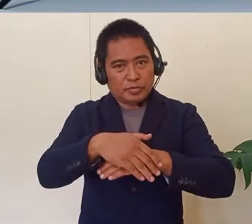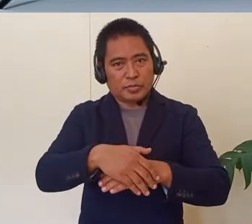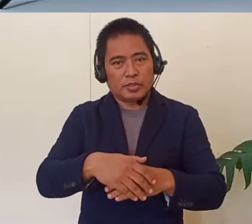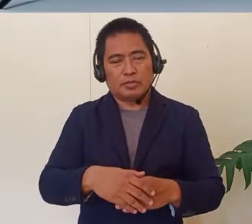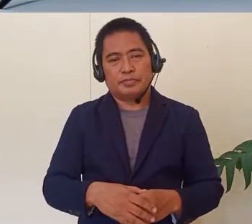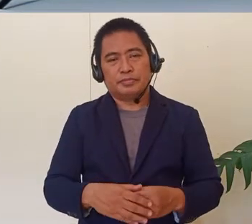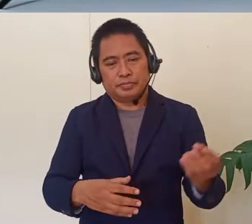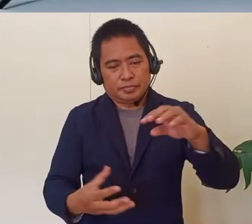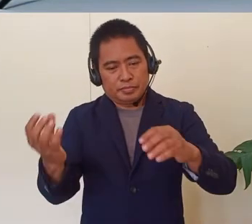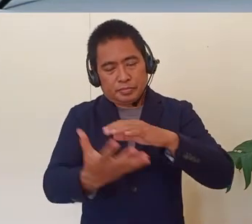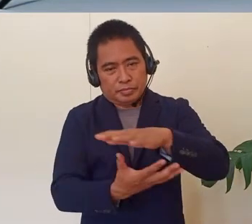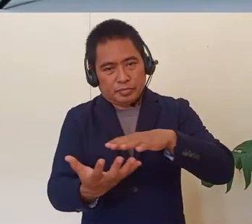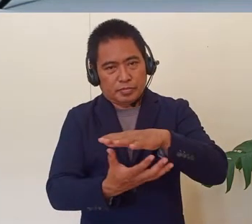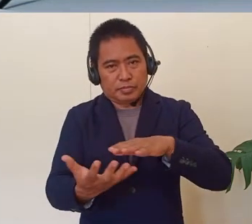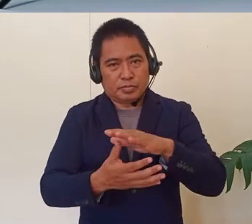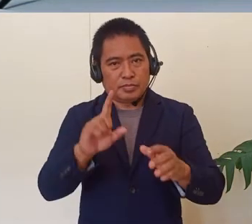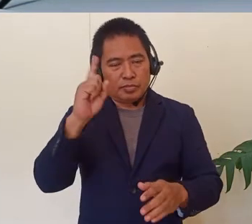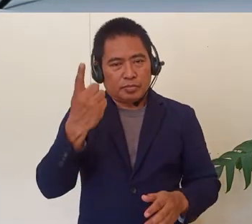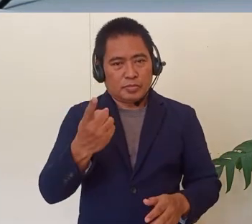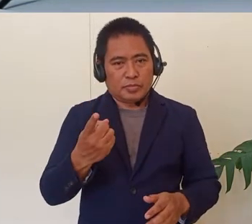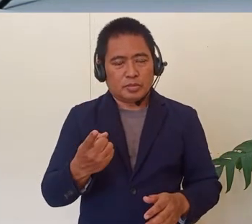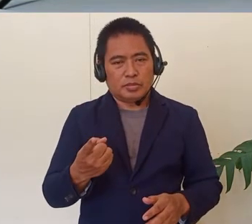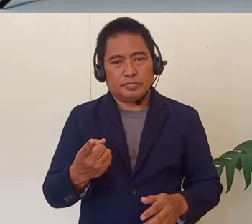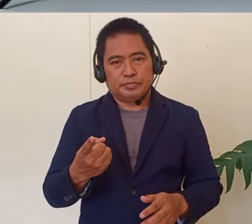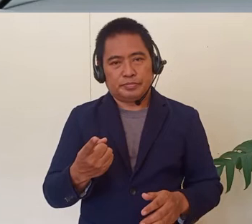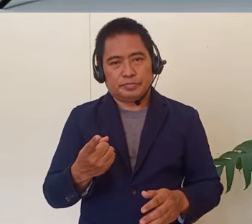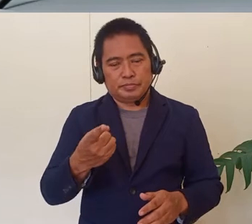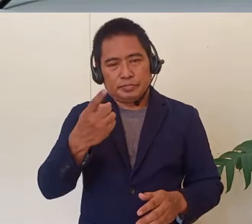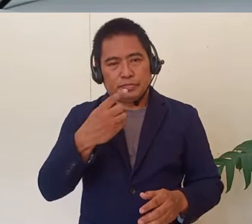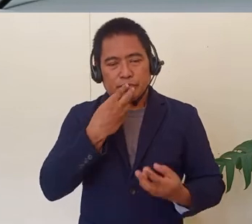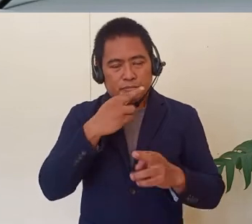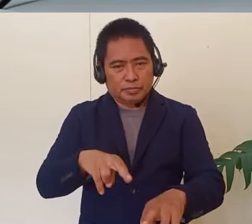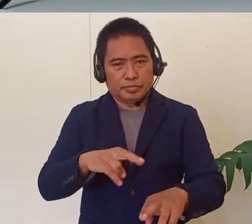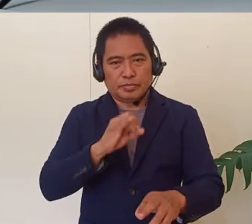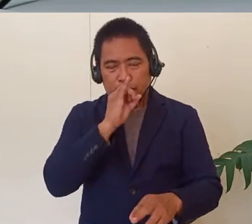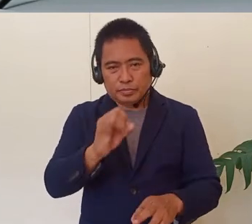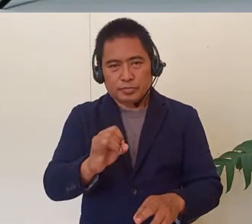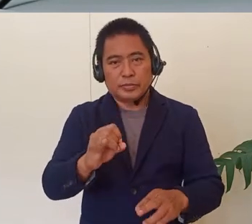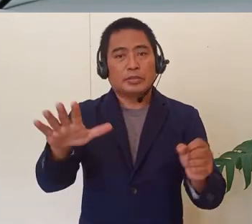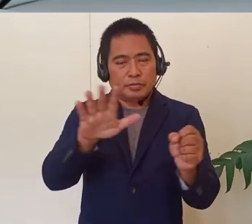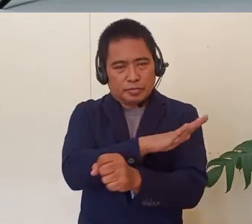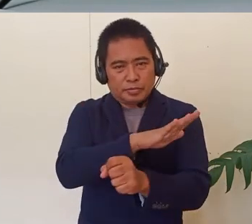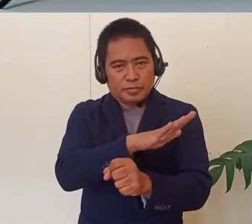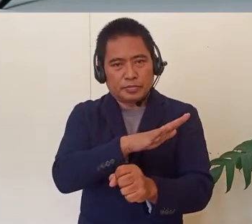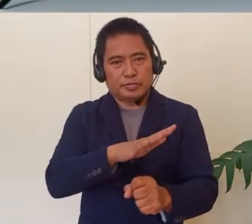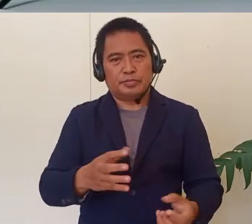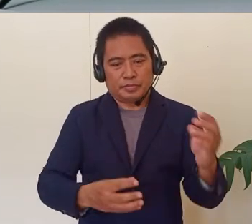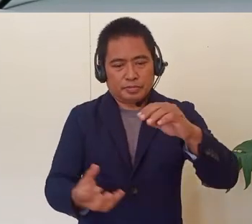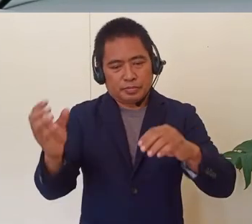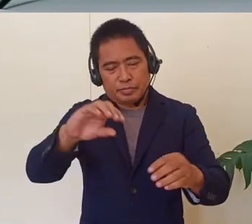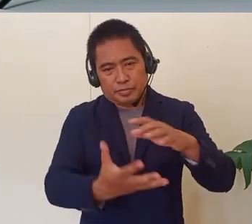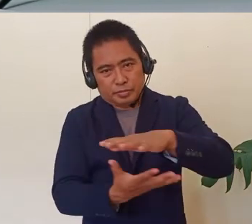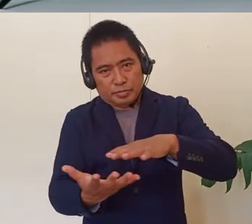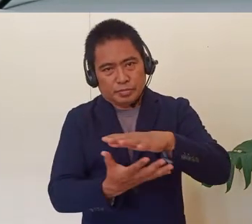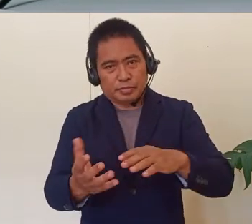the result is saturated solution. According to common belief, hot